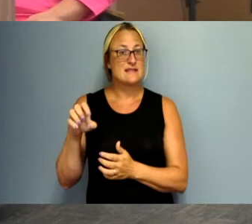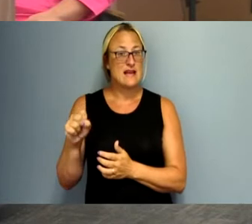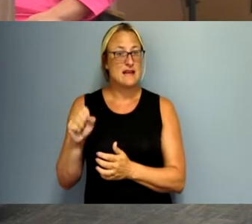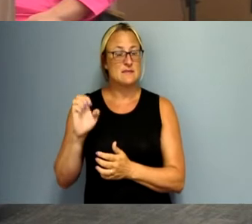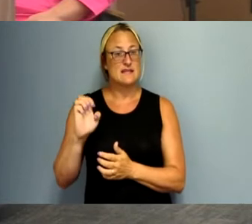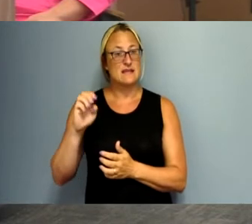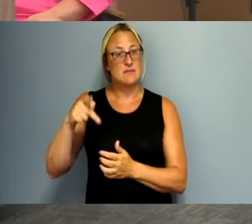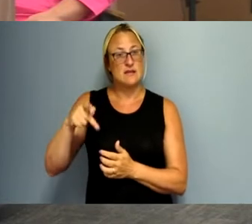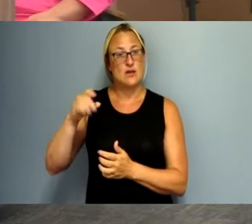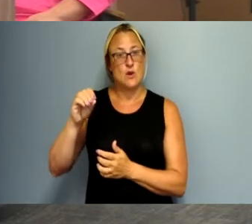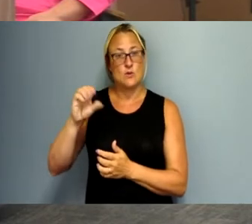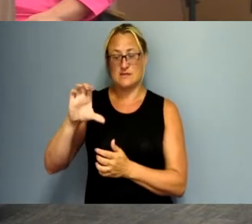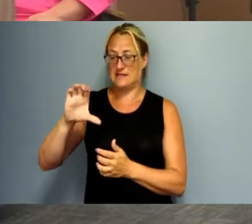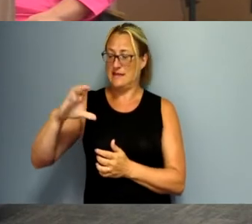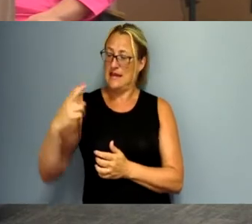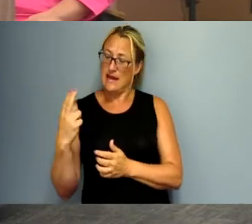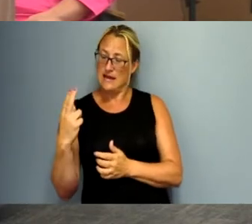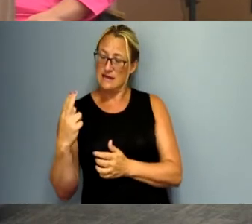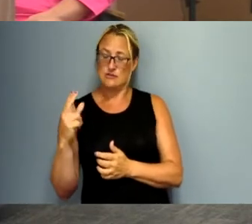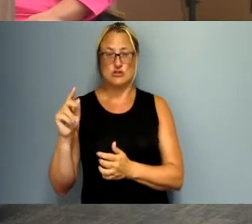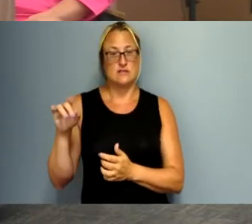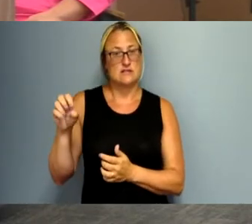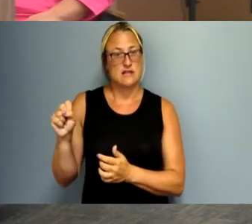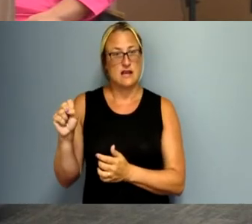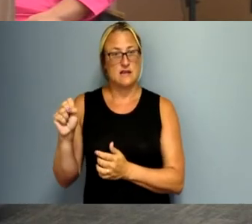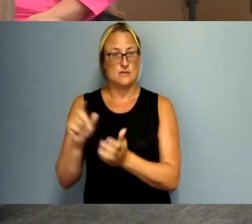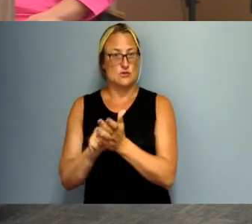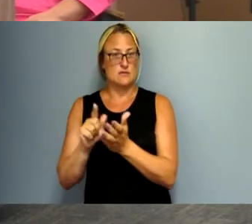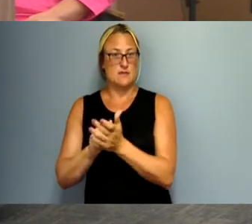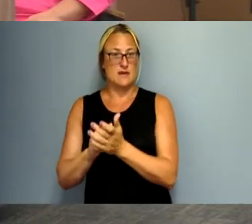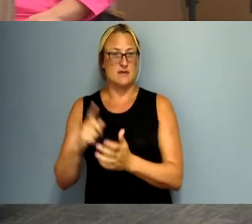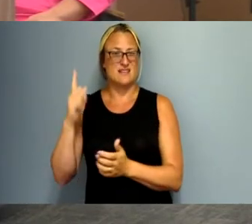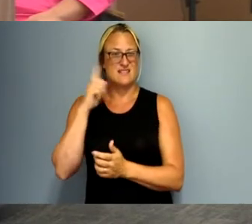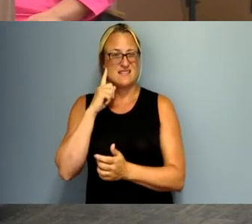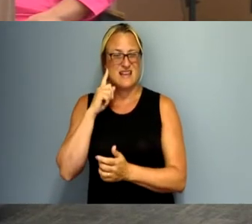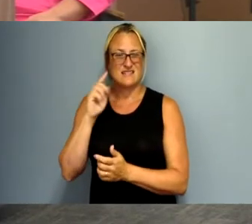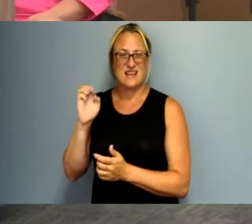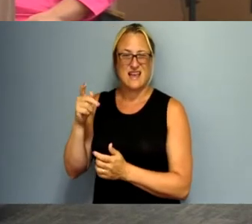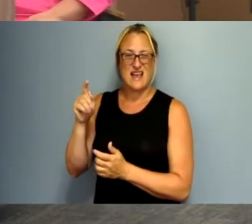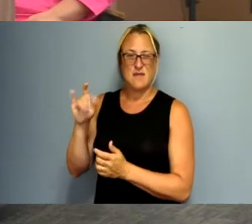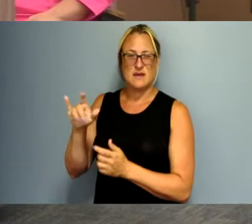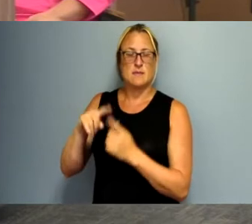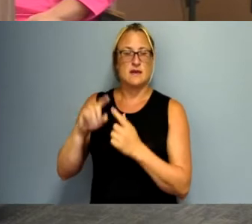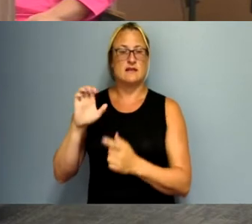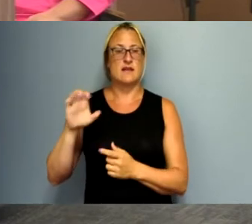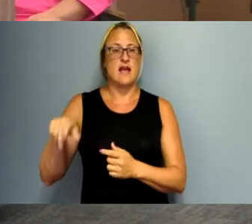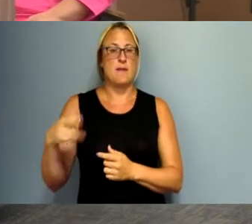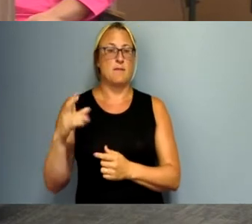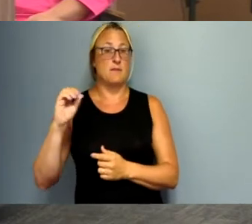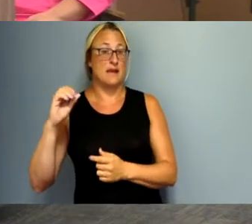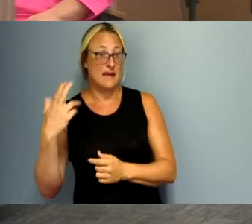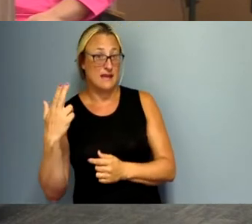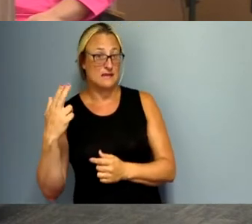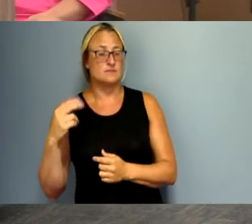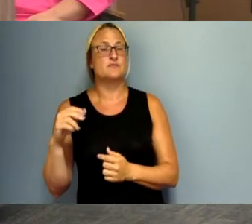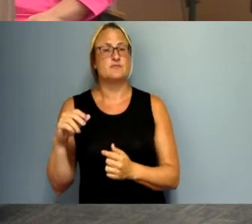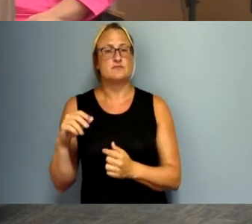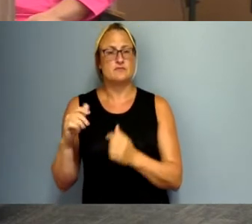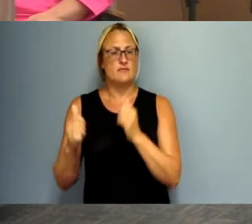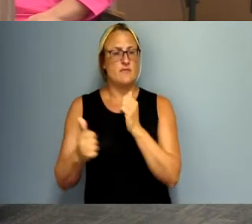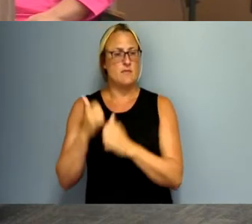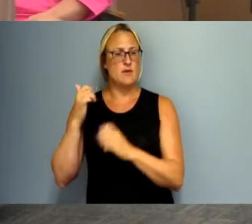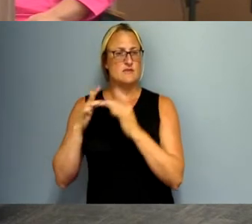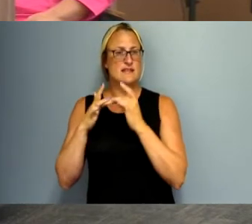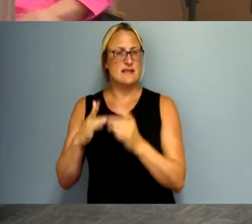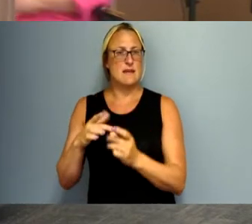newspaper, EP, it sounds like Epic, EPIC. That is mostly led by